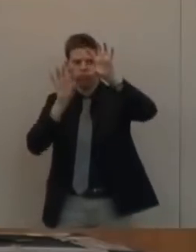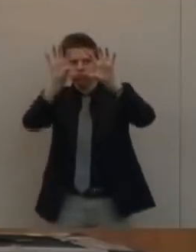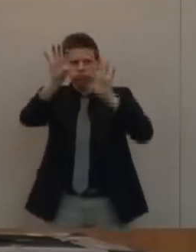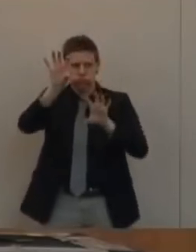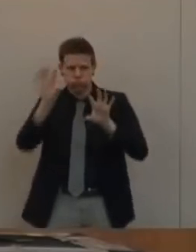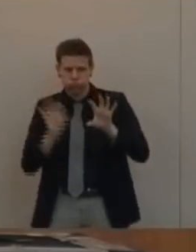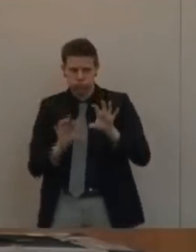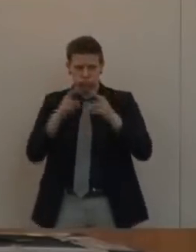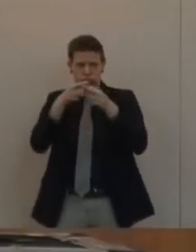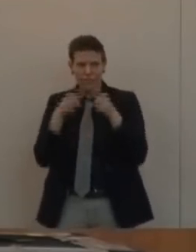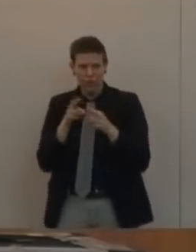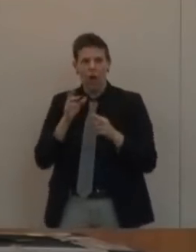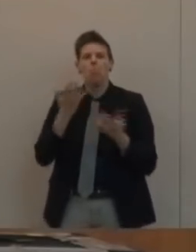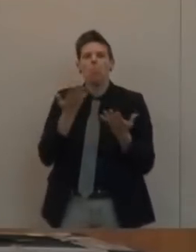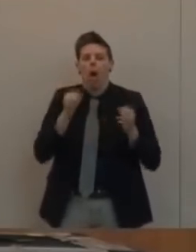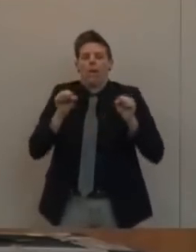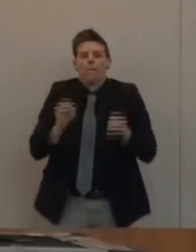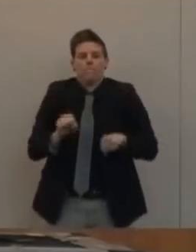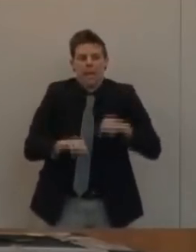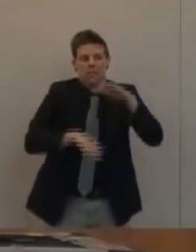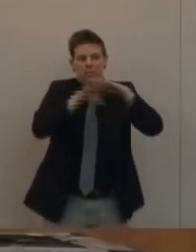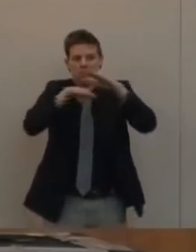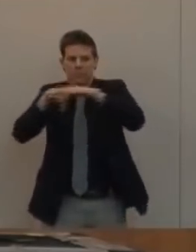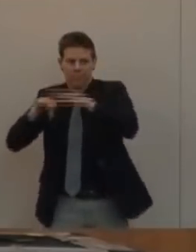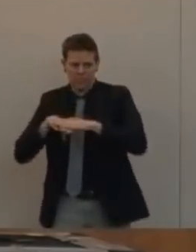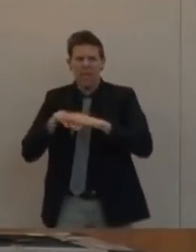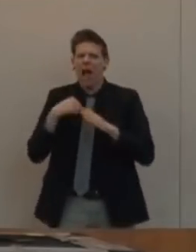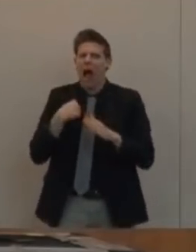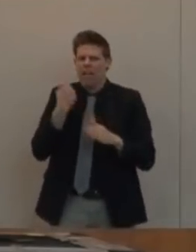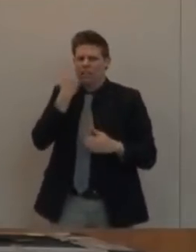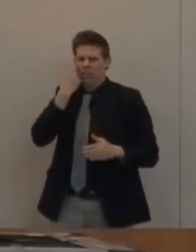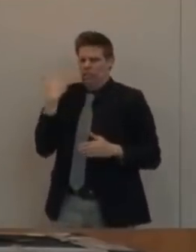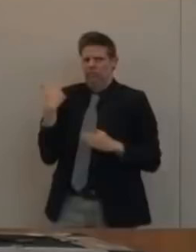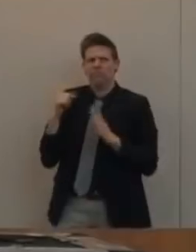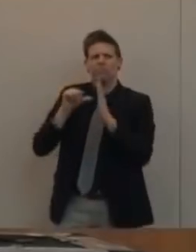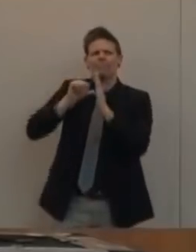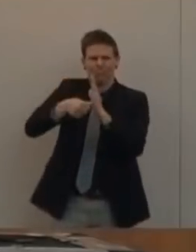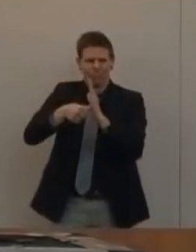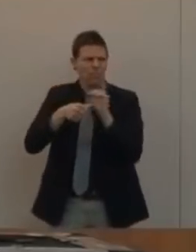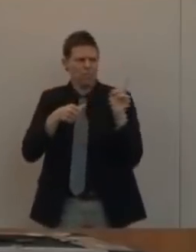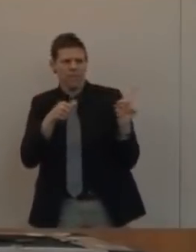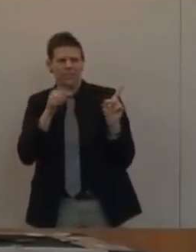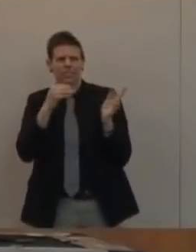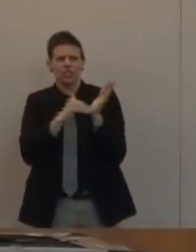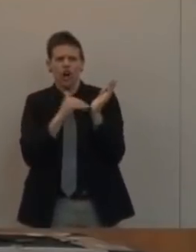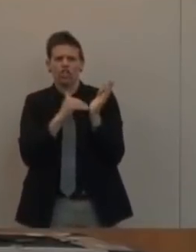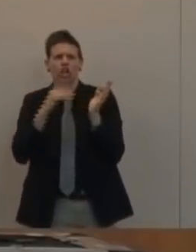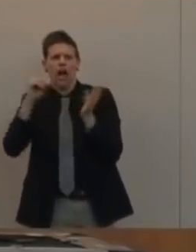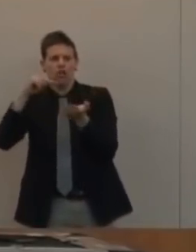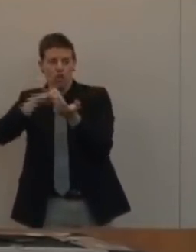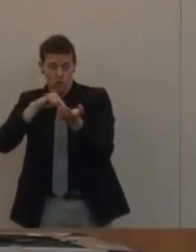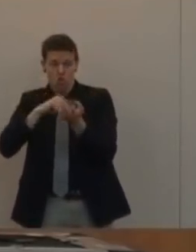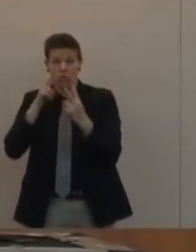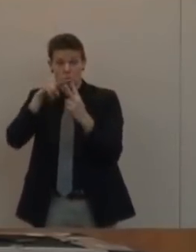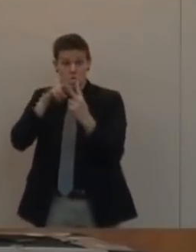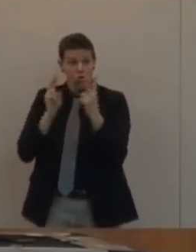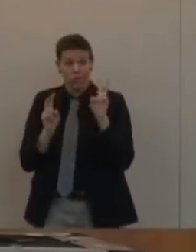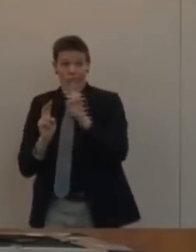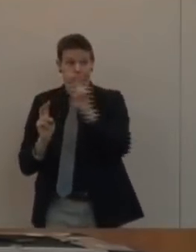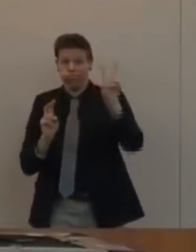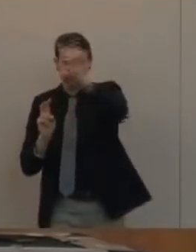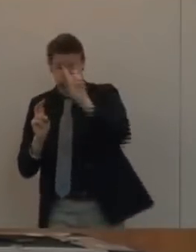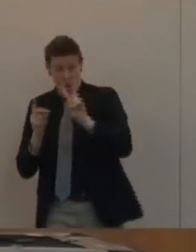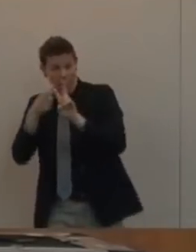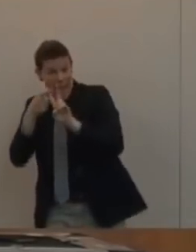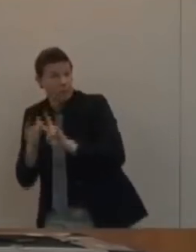a physician and incredible nurse in the state that drove ventilators and training and support to Farmington. So all of our